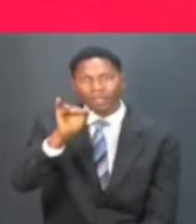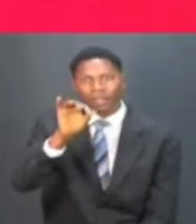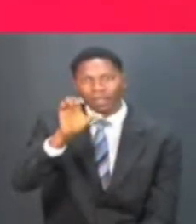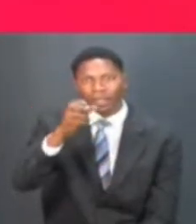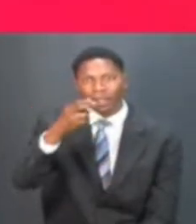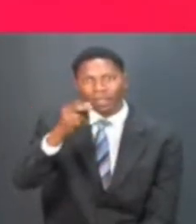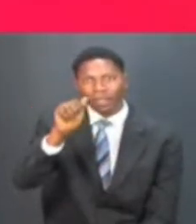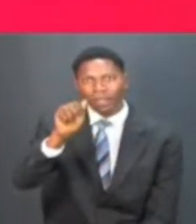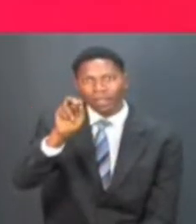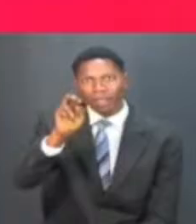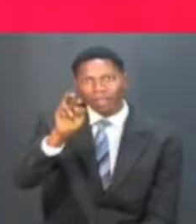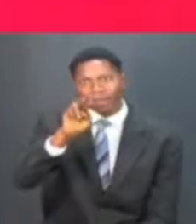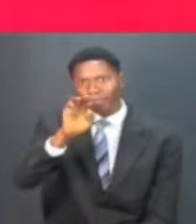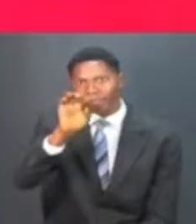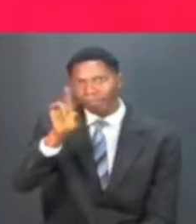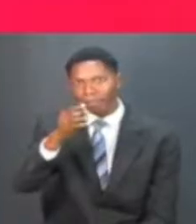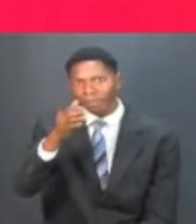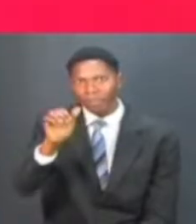Anobil,